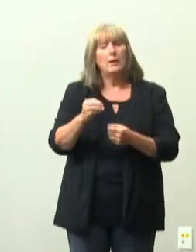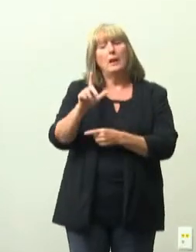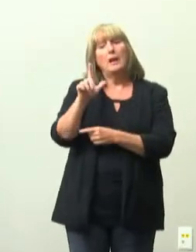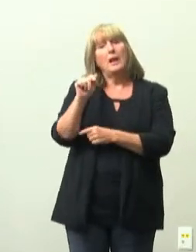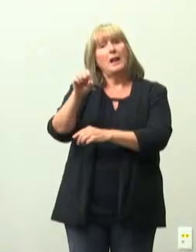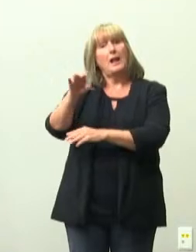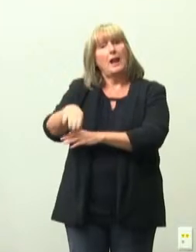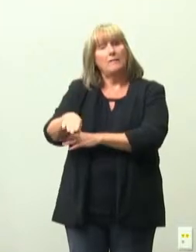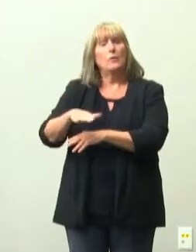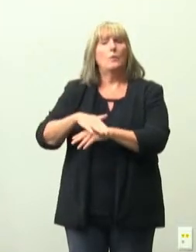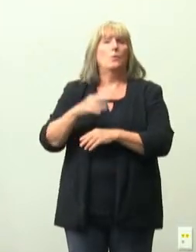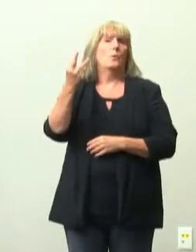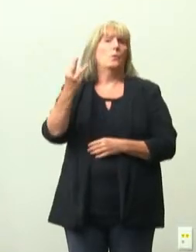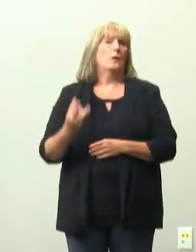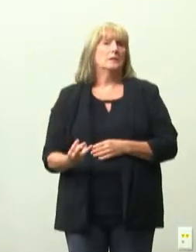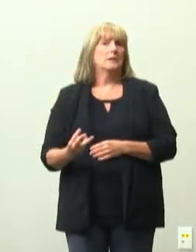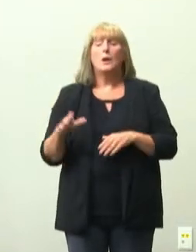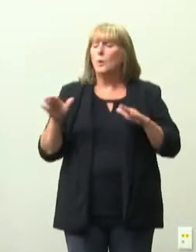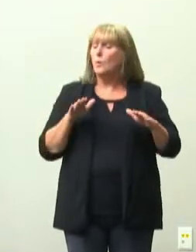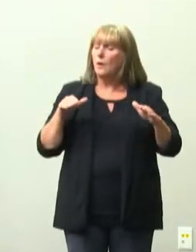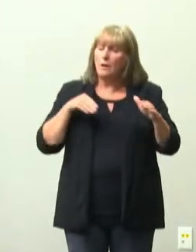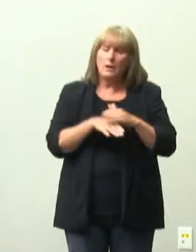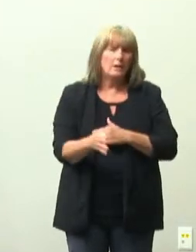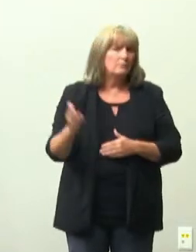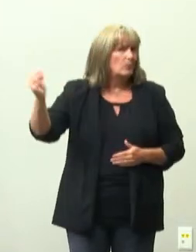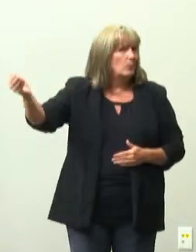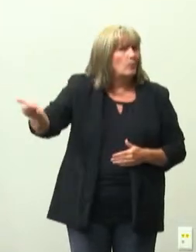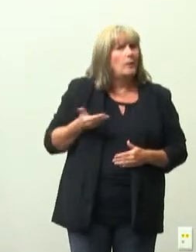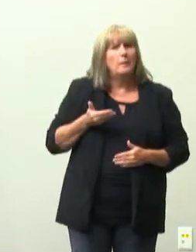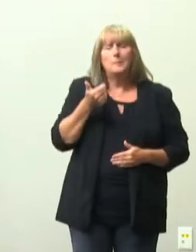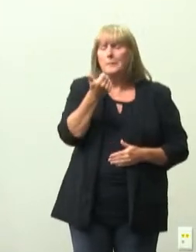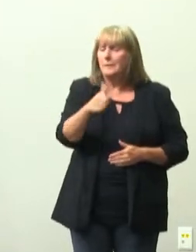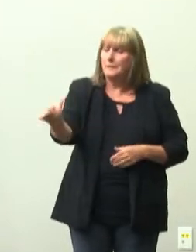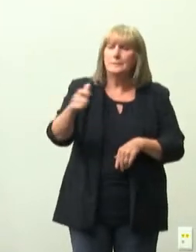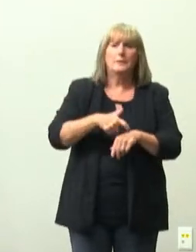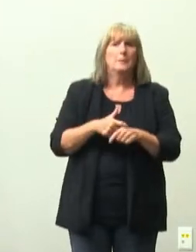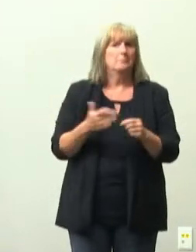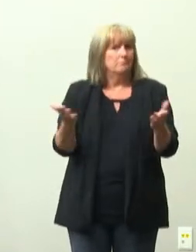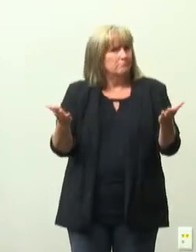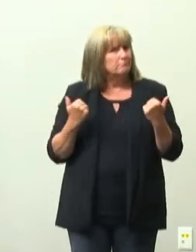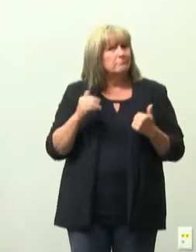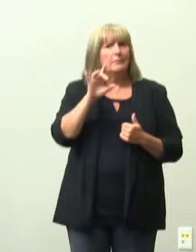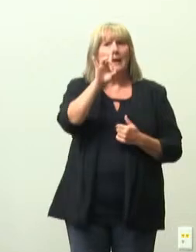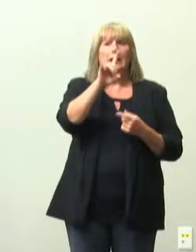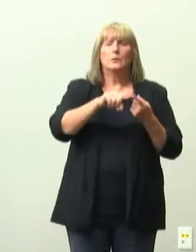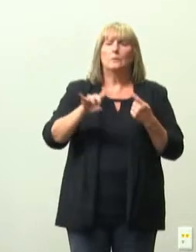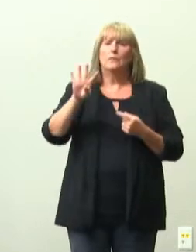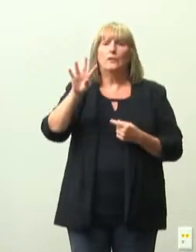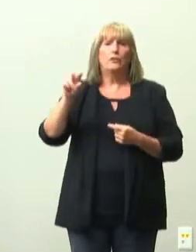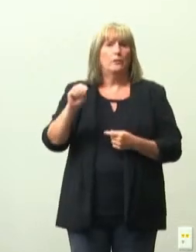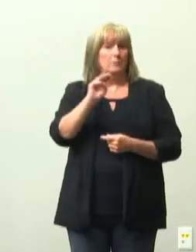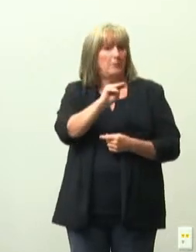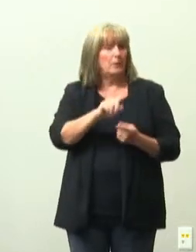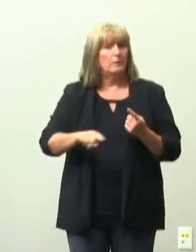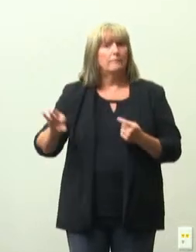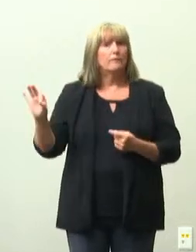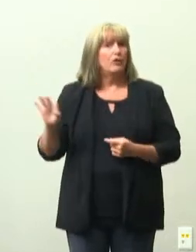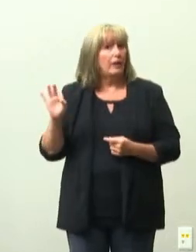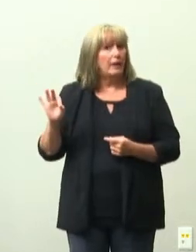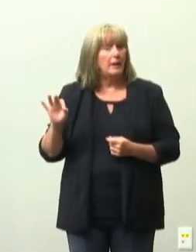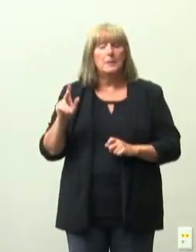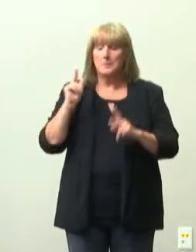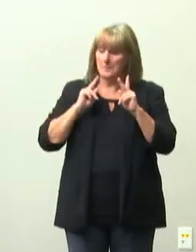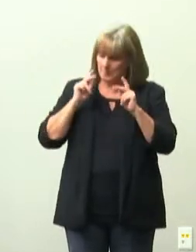on Wednesdays. Walk-ins are always welcome at any time, 8 to 4:30, Monday through Friday. Our people